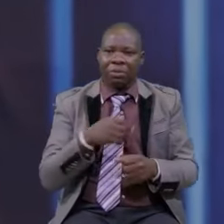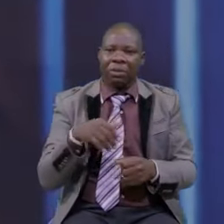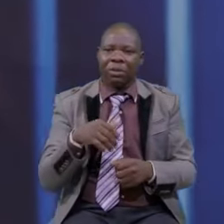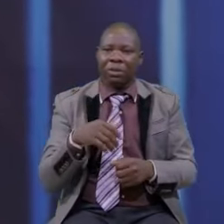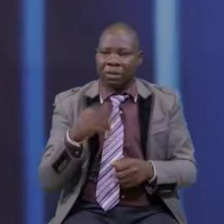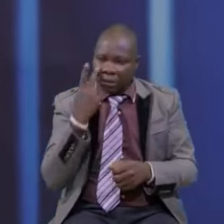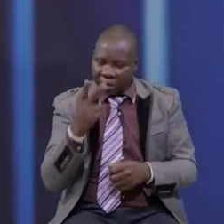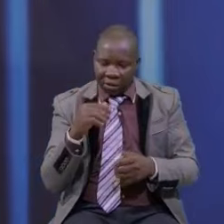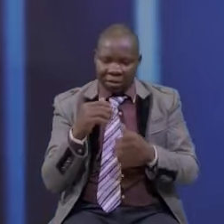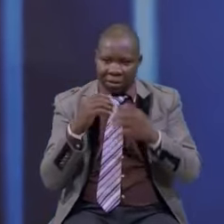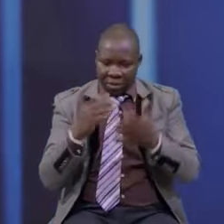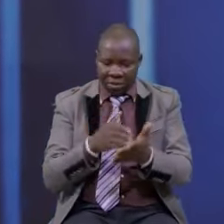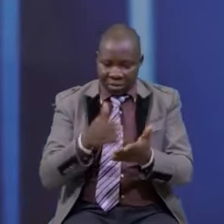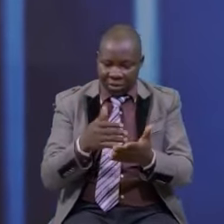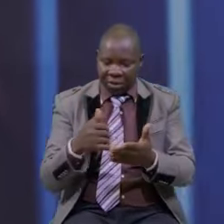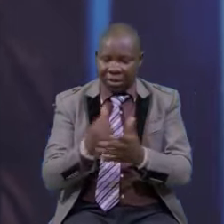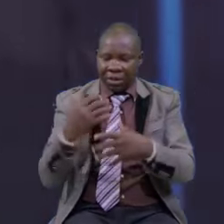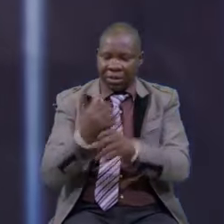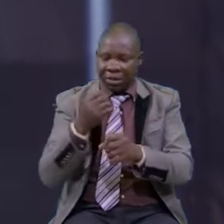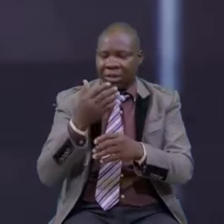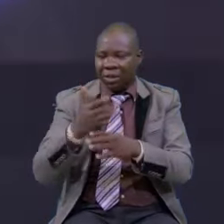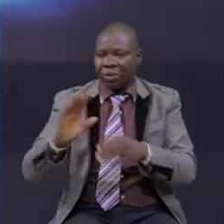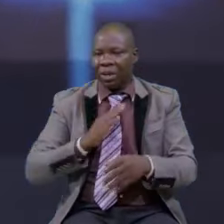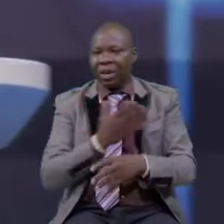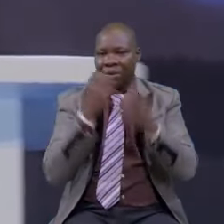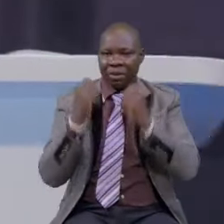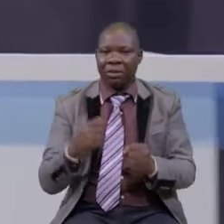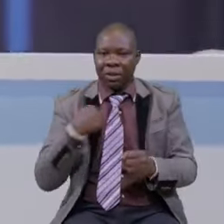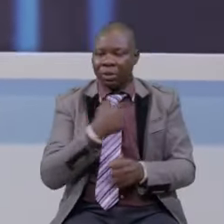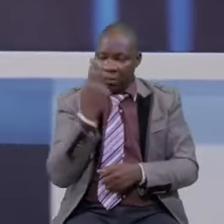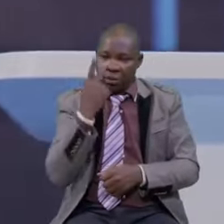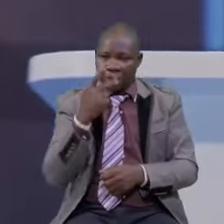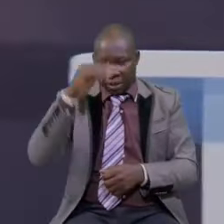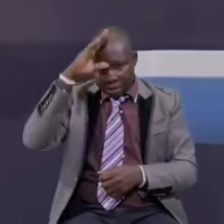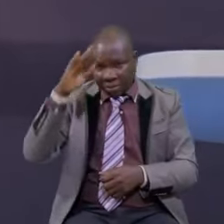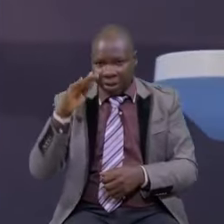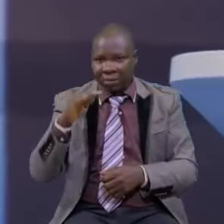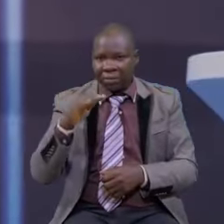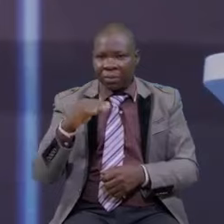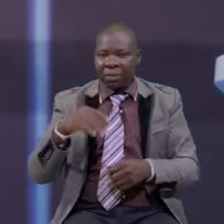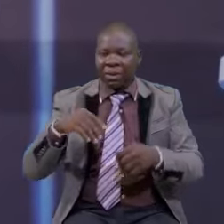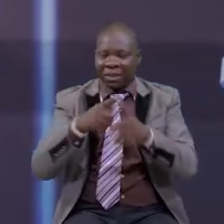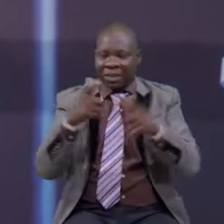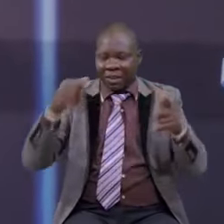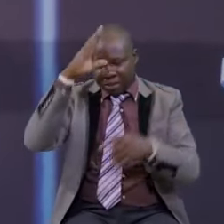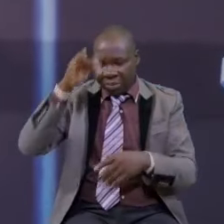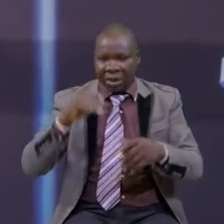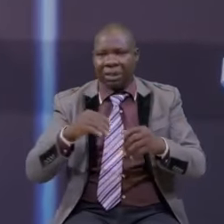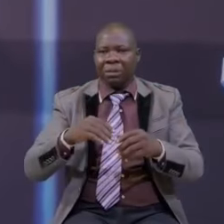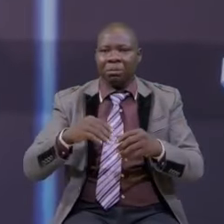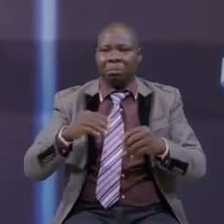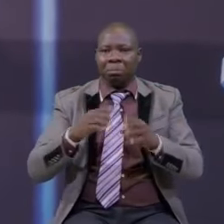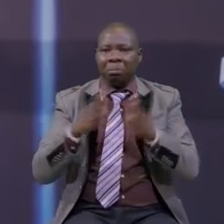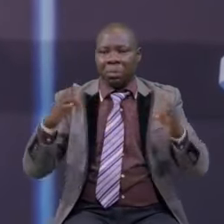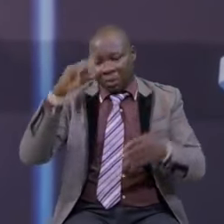away our strength. We see man, great man, big man, and comes to talk to